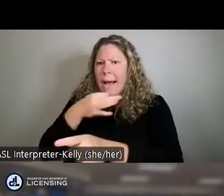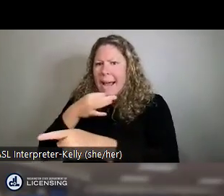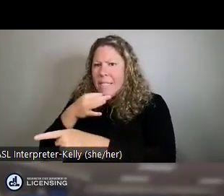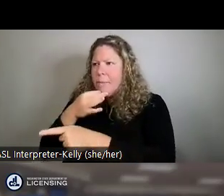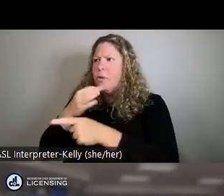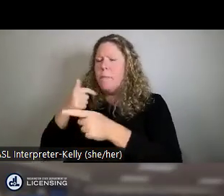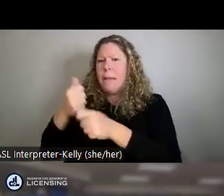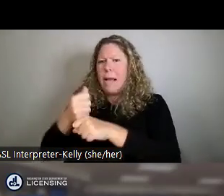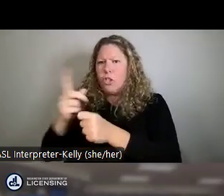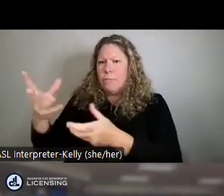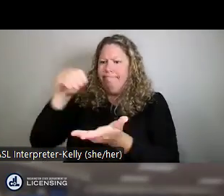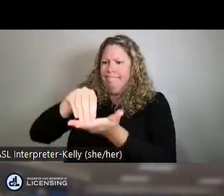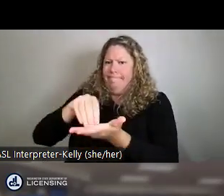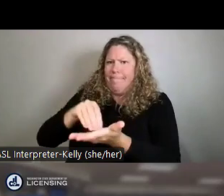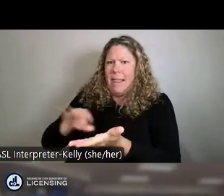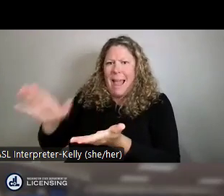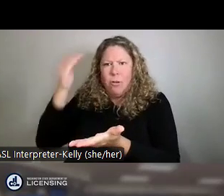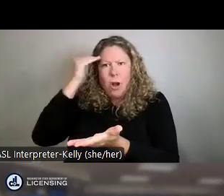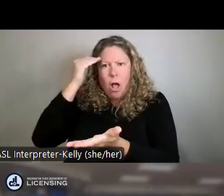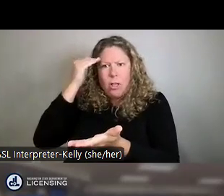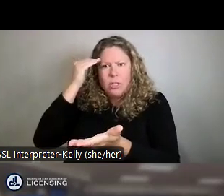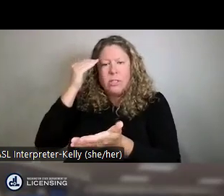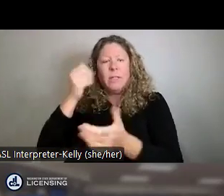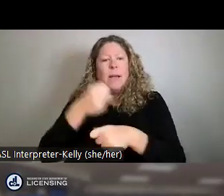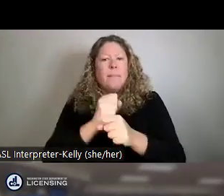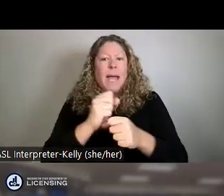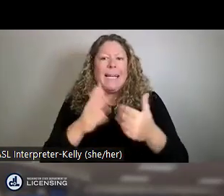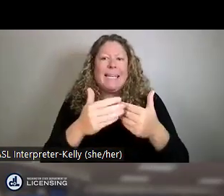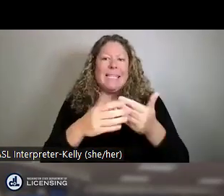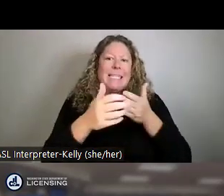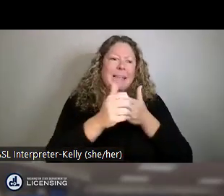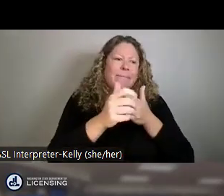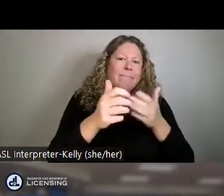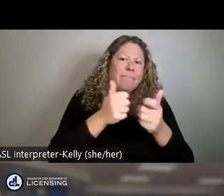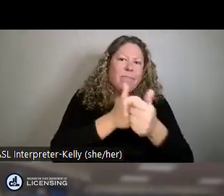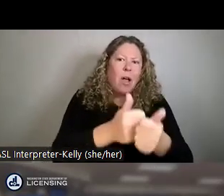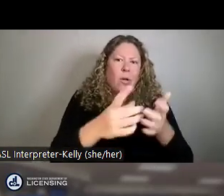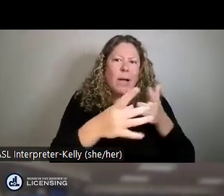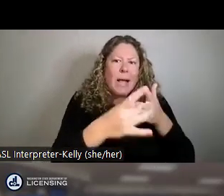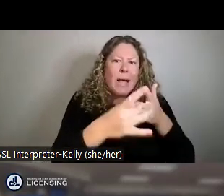experts, and create easy to follow guides and best practices. So far, this has